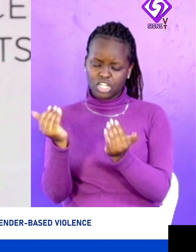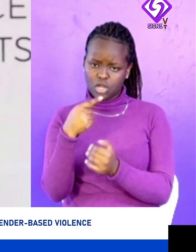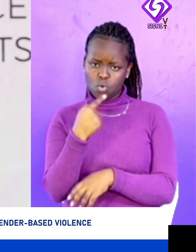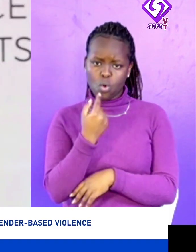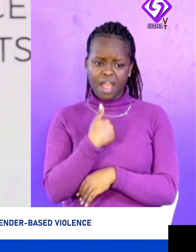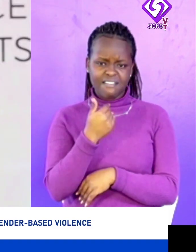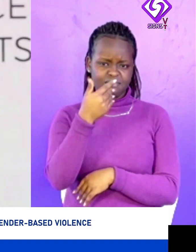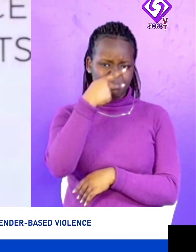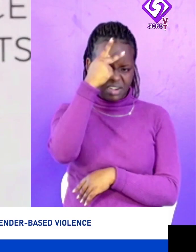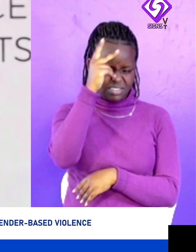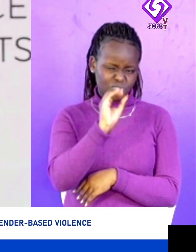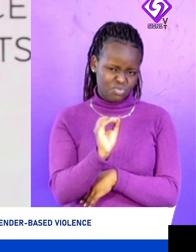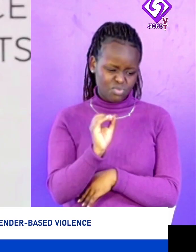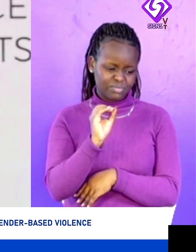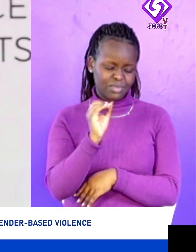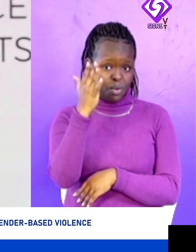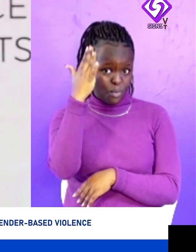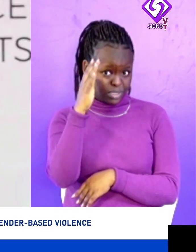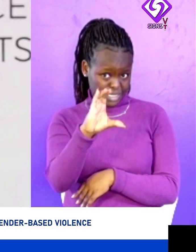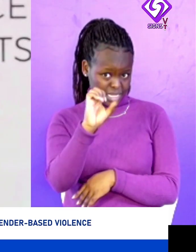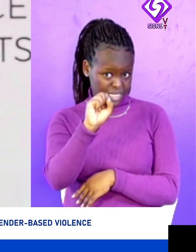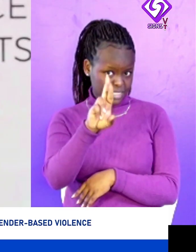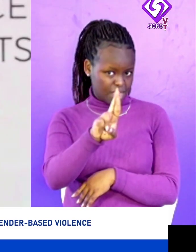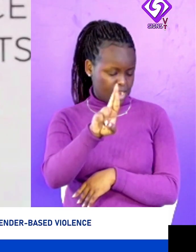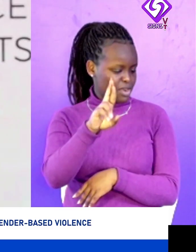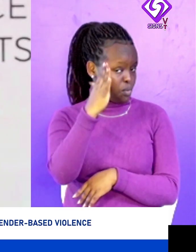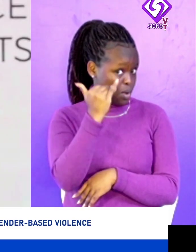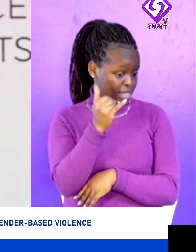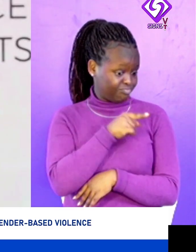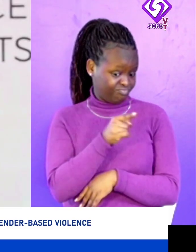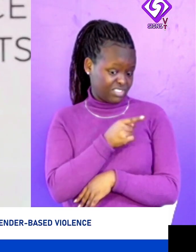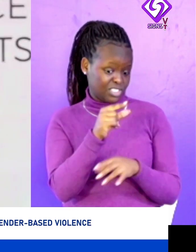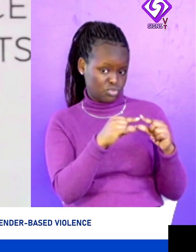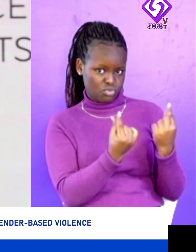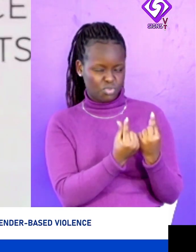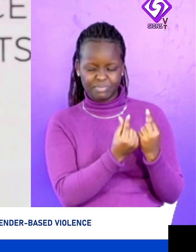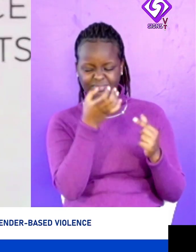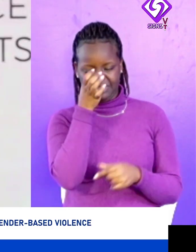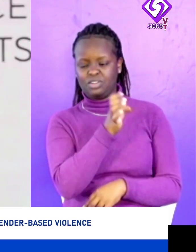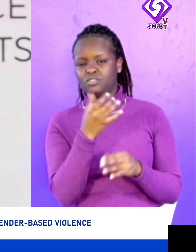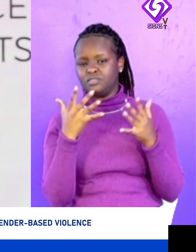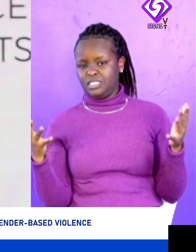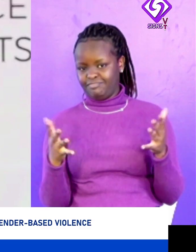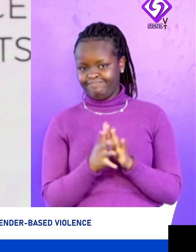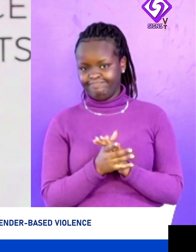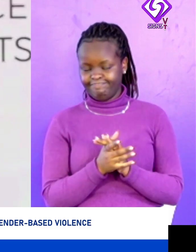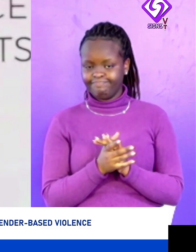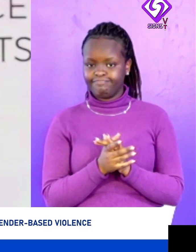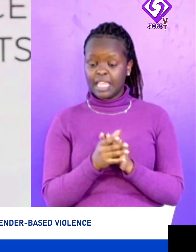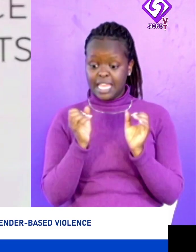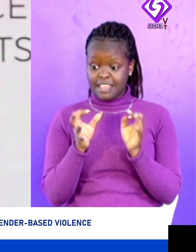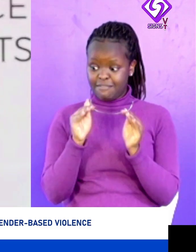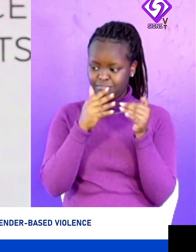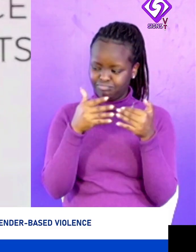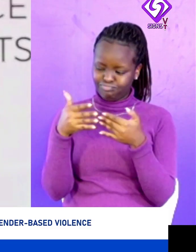neglected group amongst the vulnerable groups. And when you look at the society at large, if you leave one segment